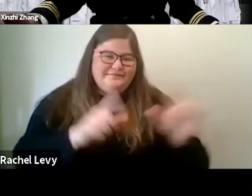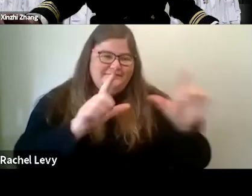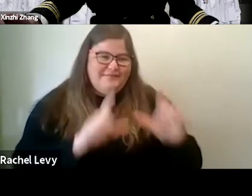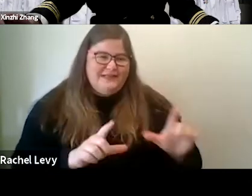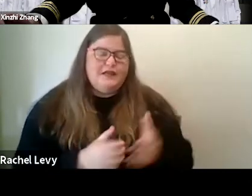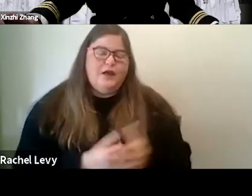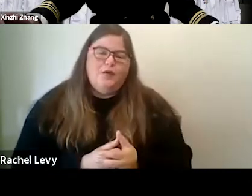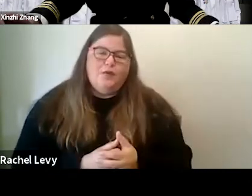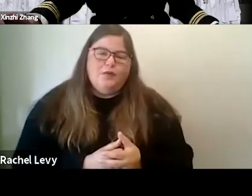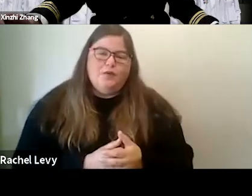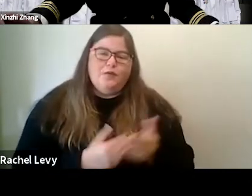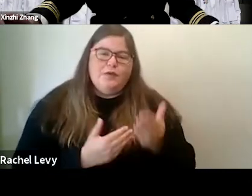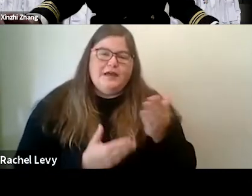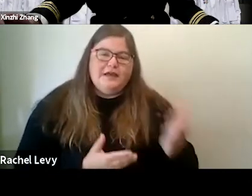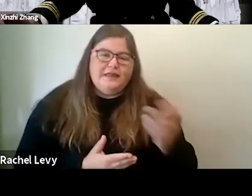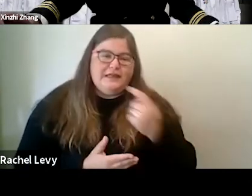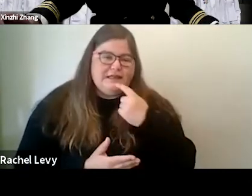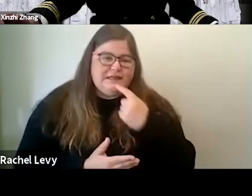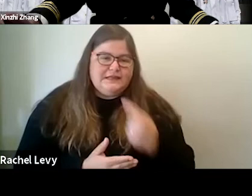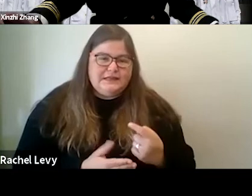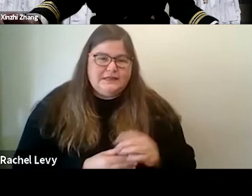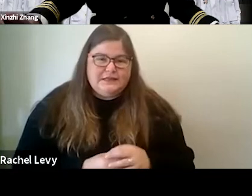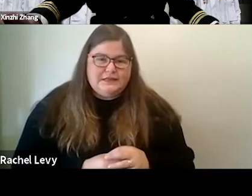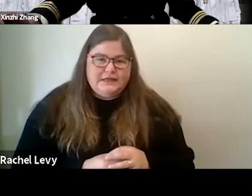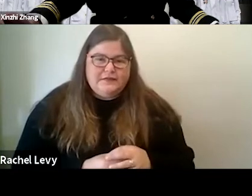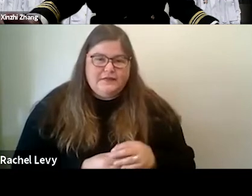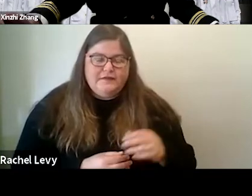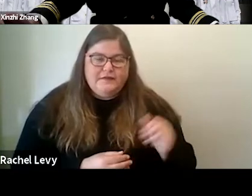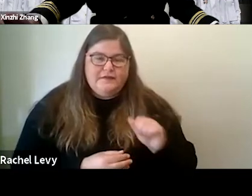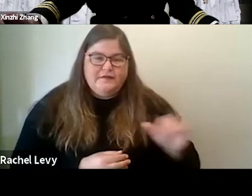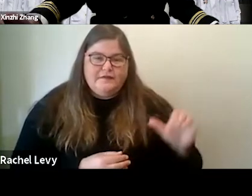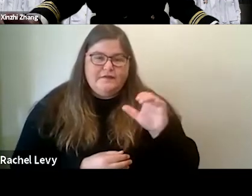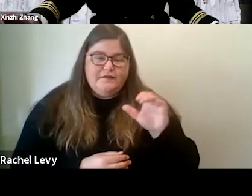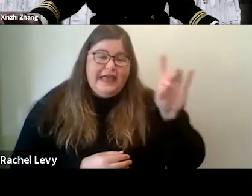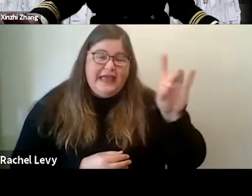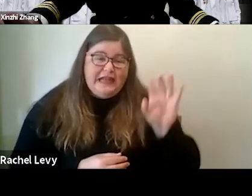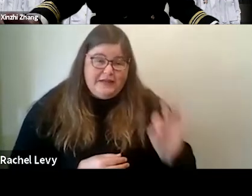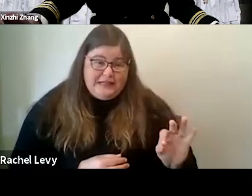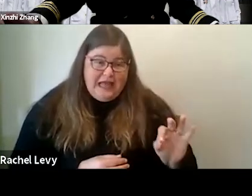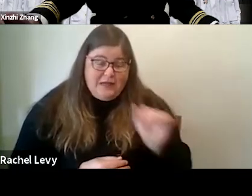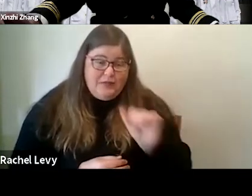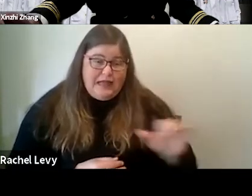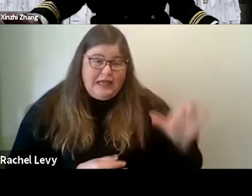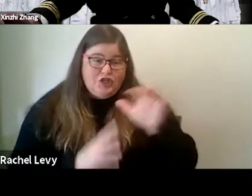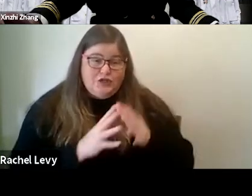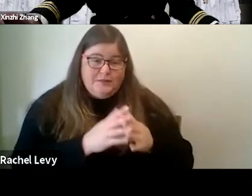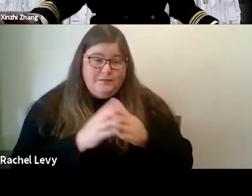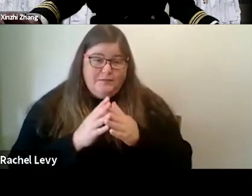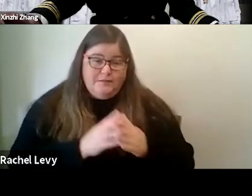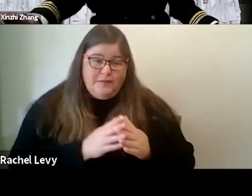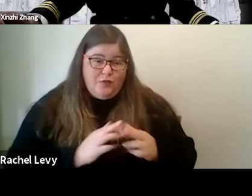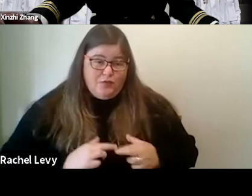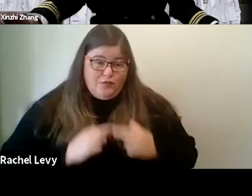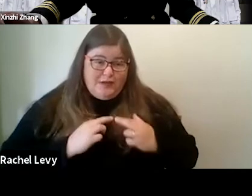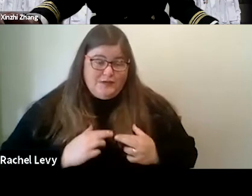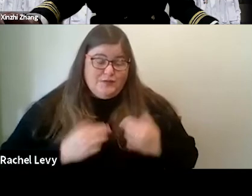according to census data, actually 1 in 9 Asian American adolescents have a major depressed episode